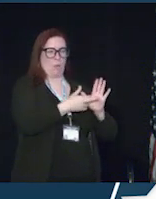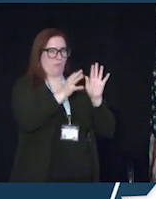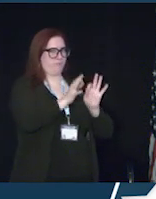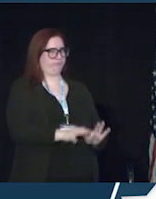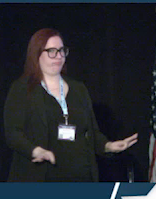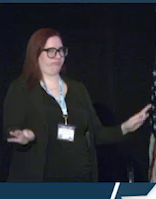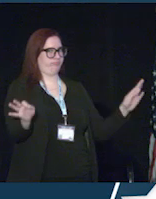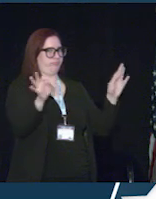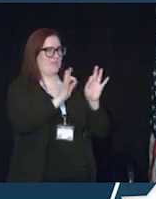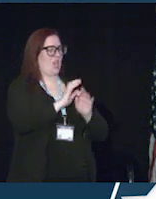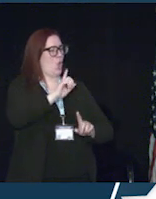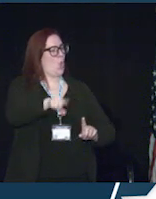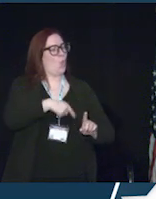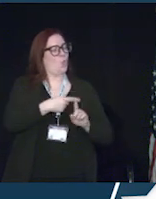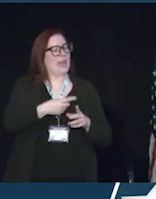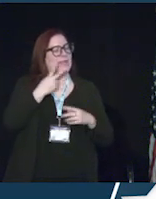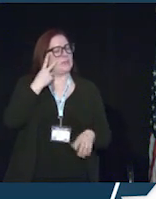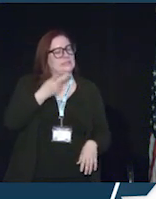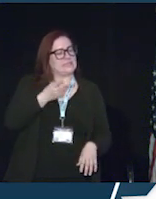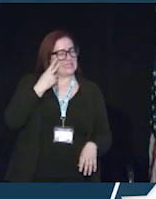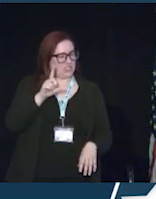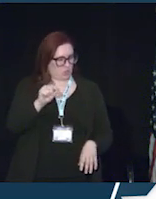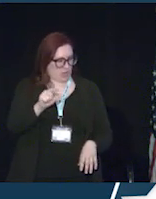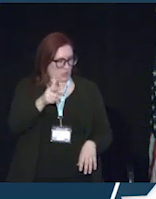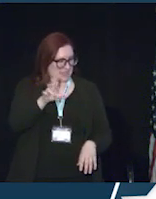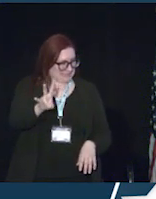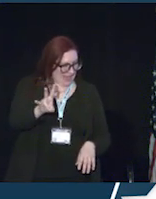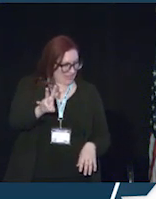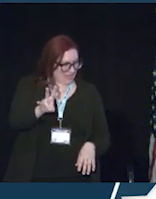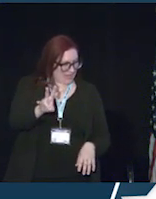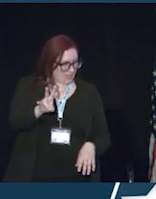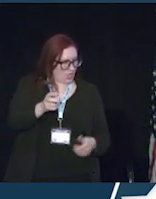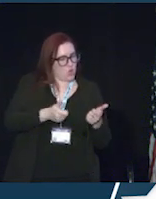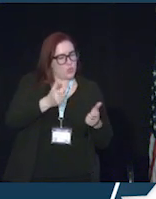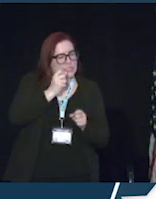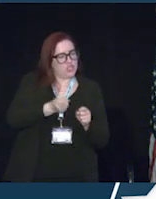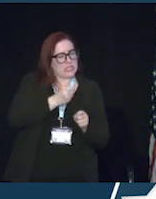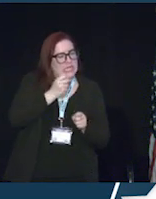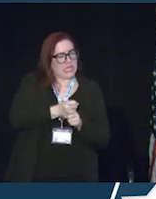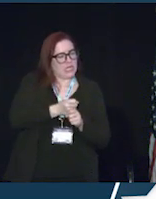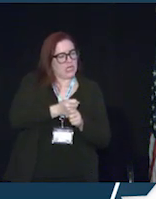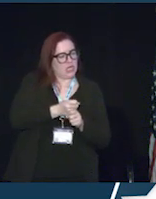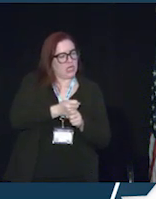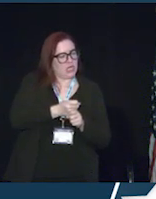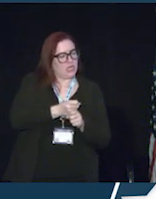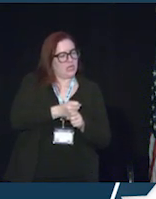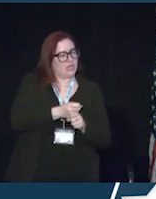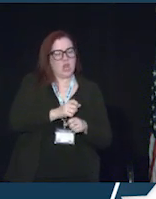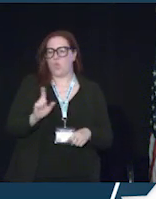it come out in 2027? Or 20, where's Steve? 2020? In